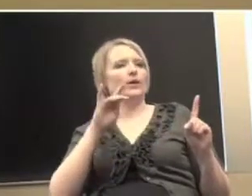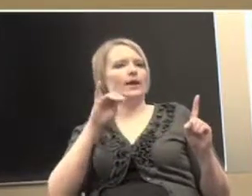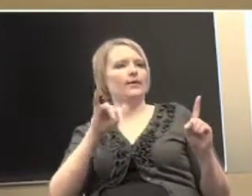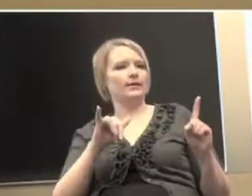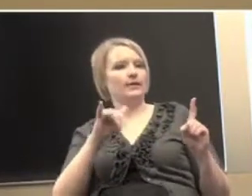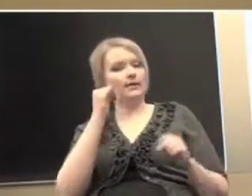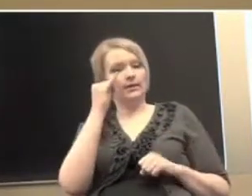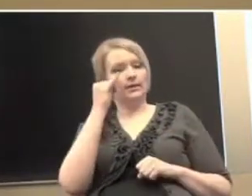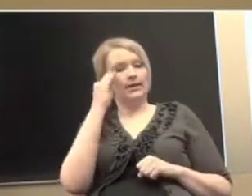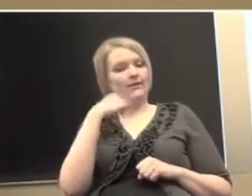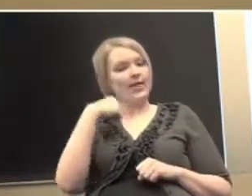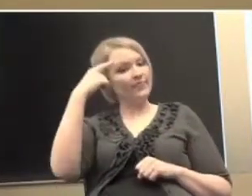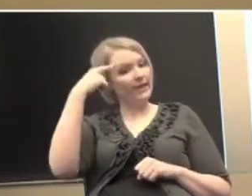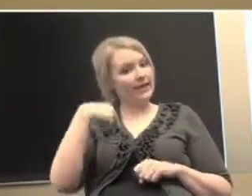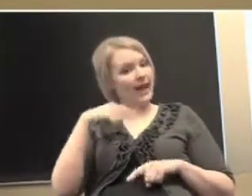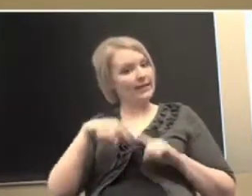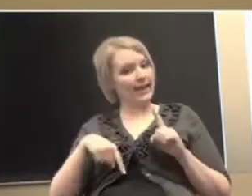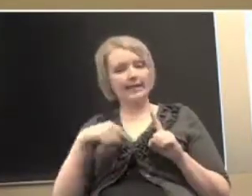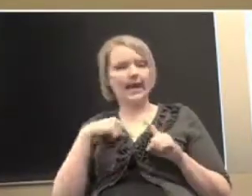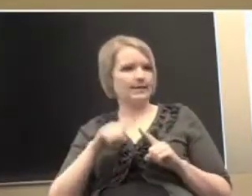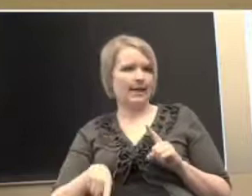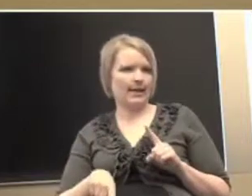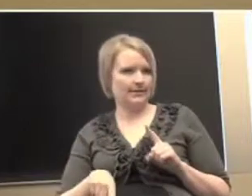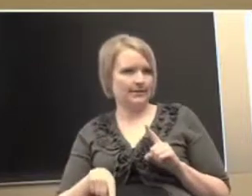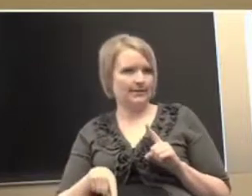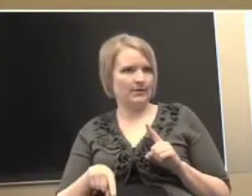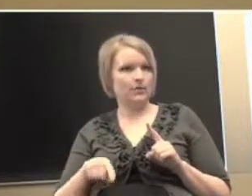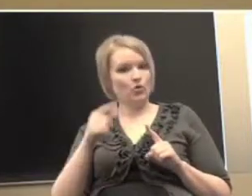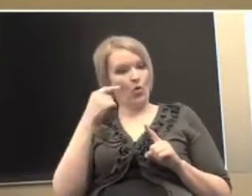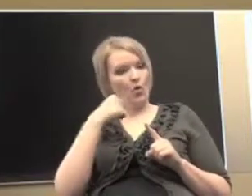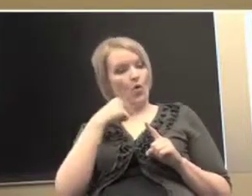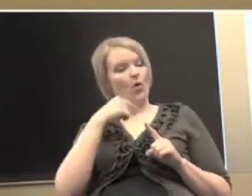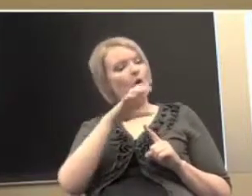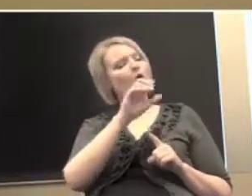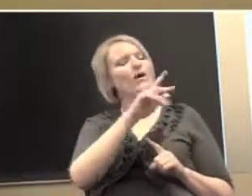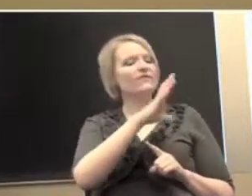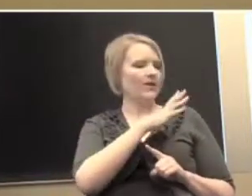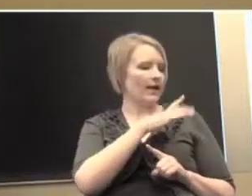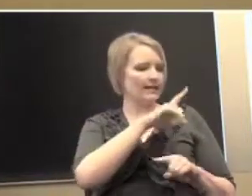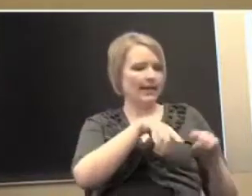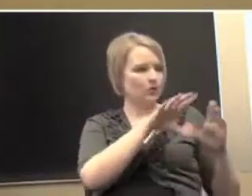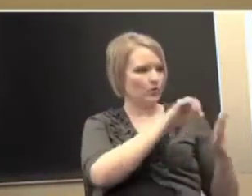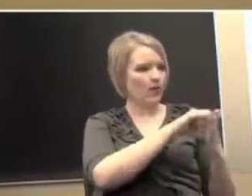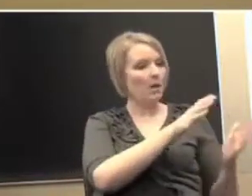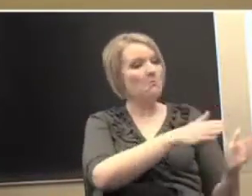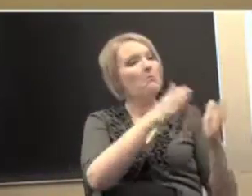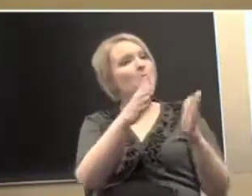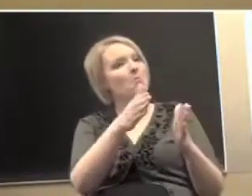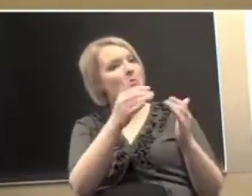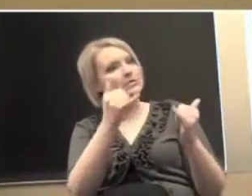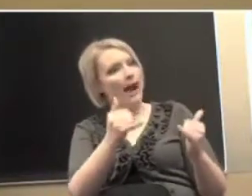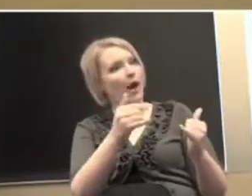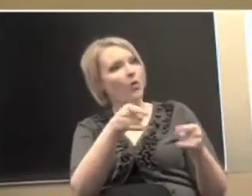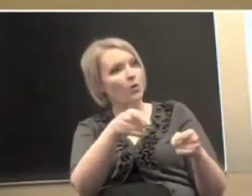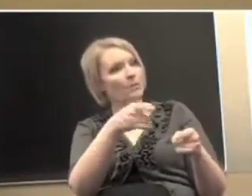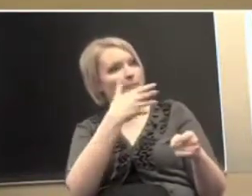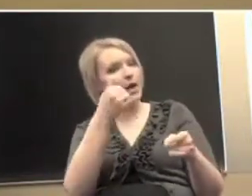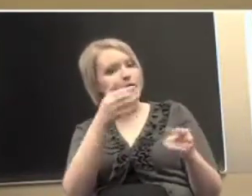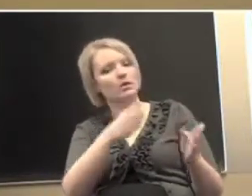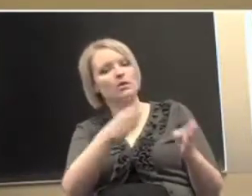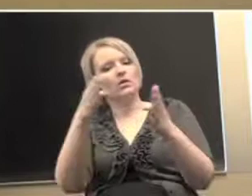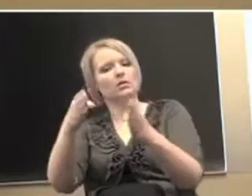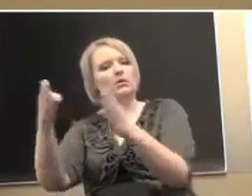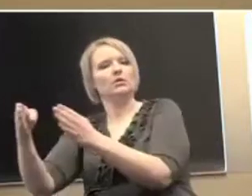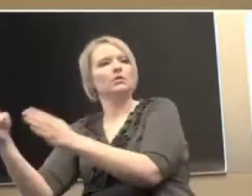can't. And so, can I get you to come back down here and do this? Great. Okay, now let's move here. Now let's do this. And I